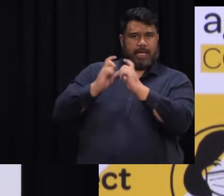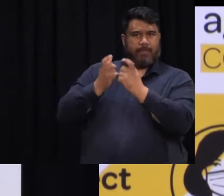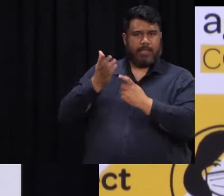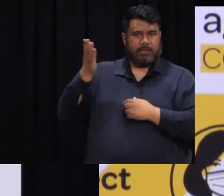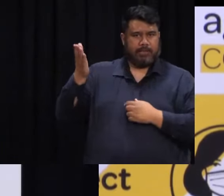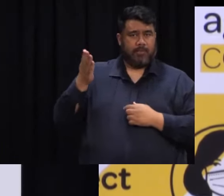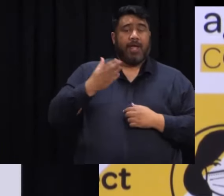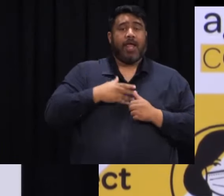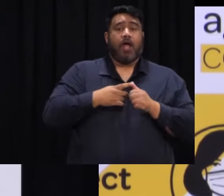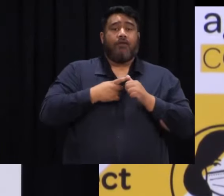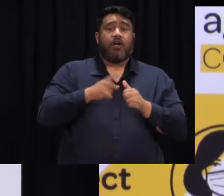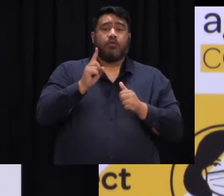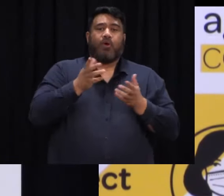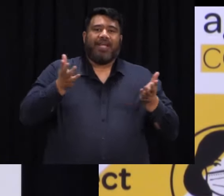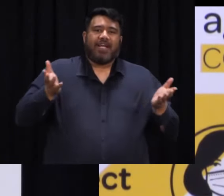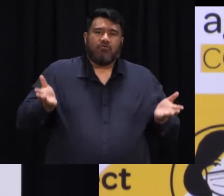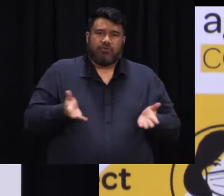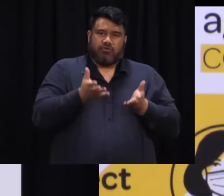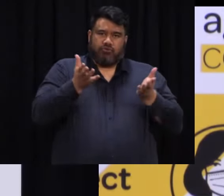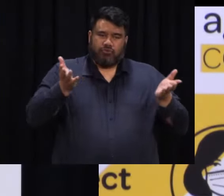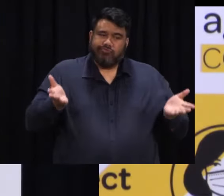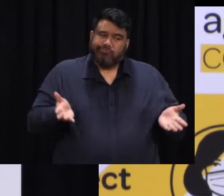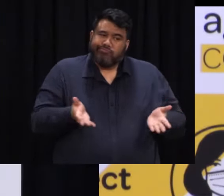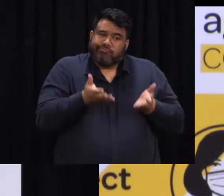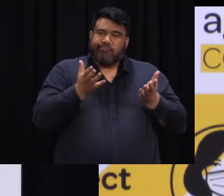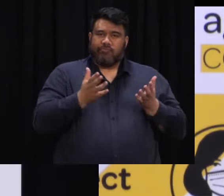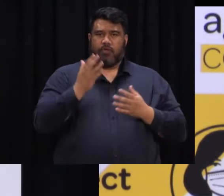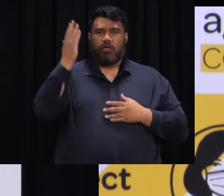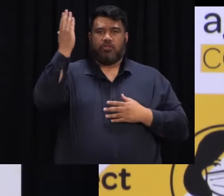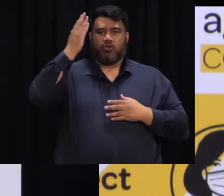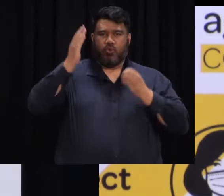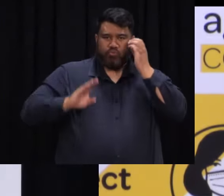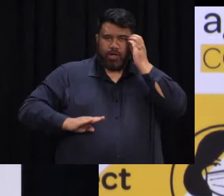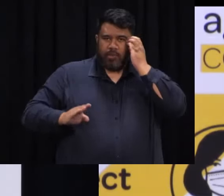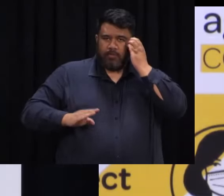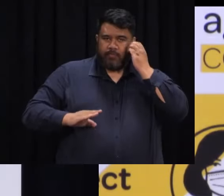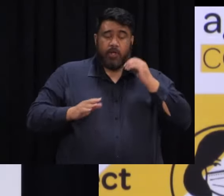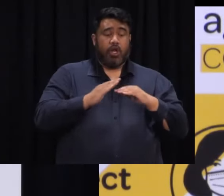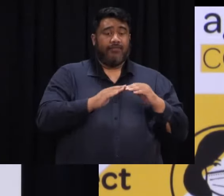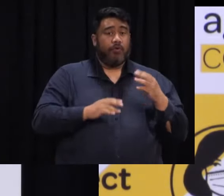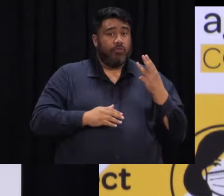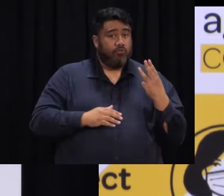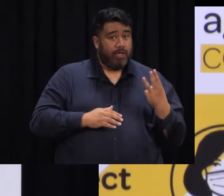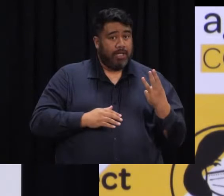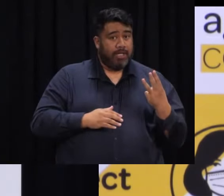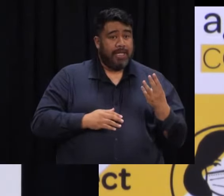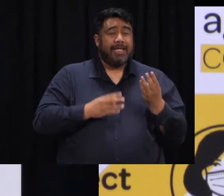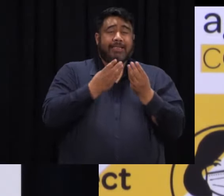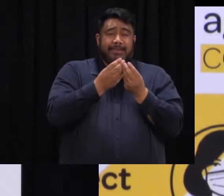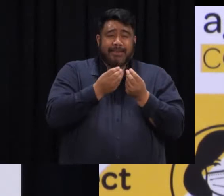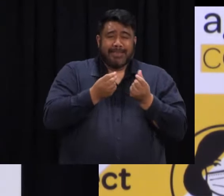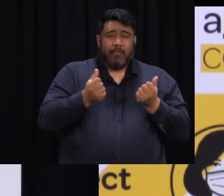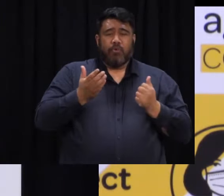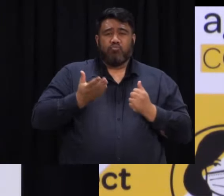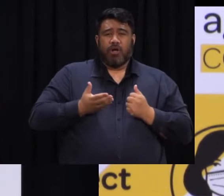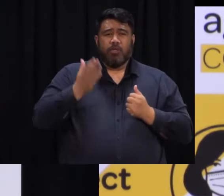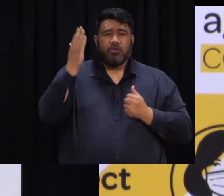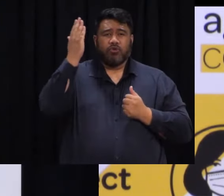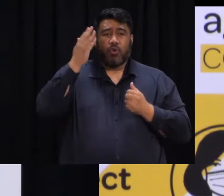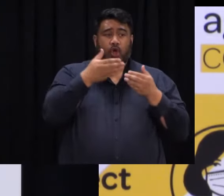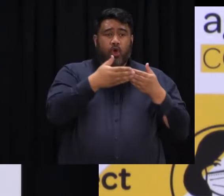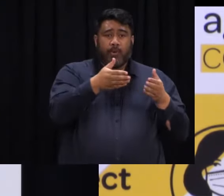to encourage it in primary school children, and for alert level 3 in Auckland, where there will be a small number of students going